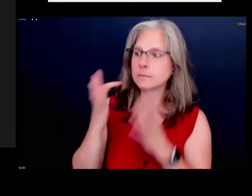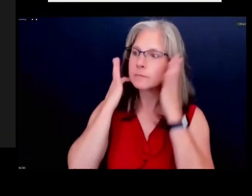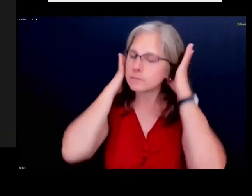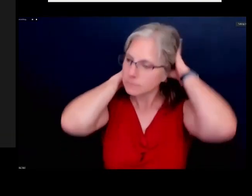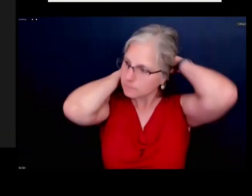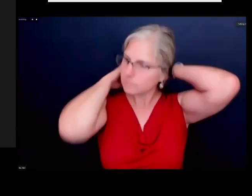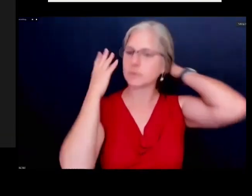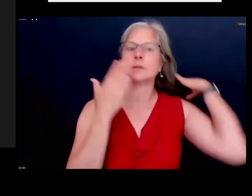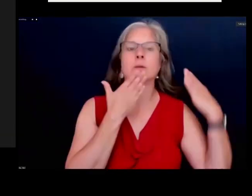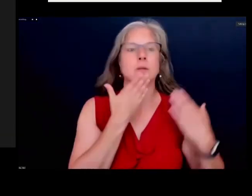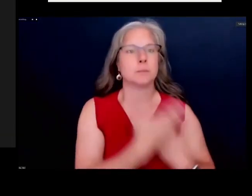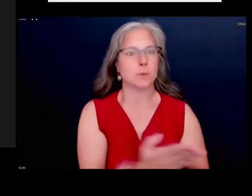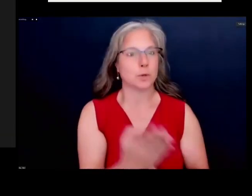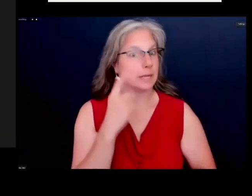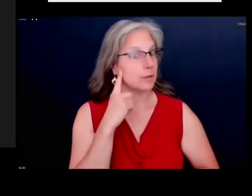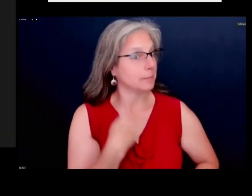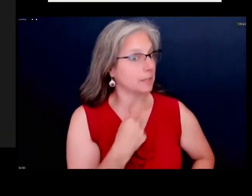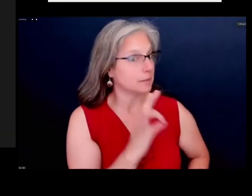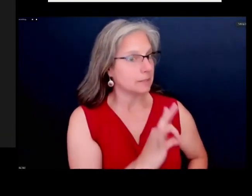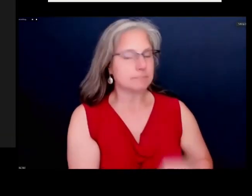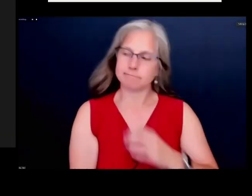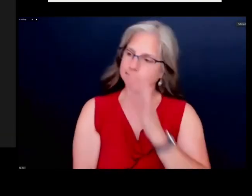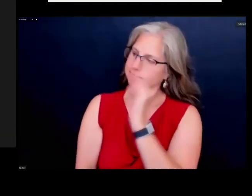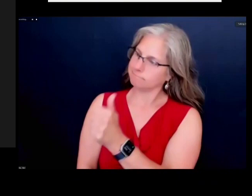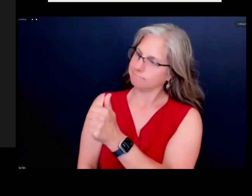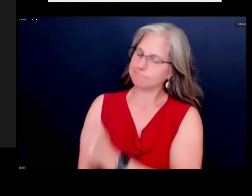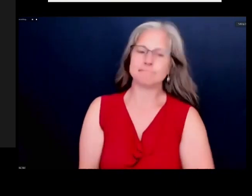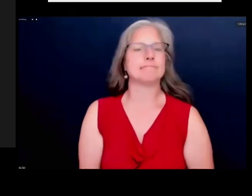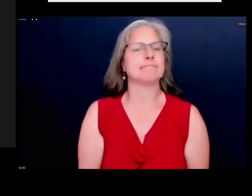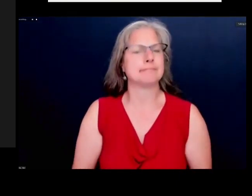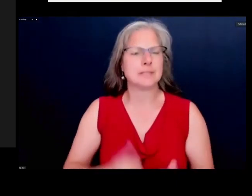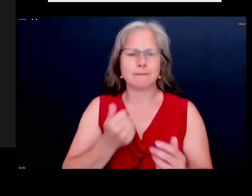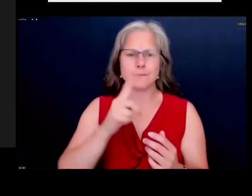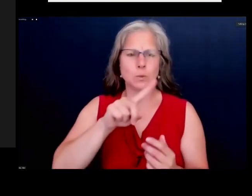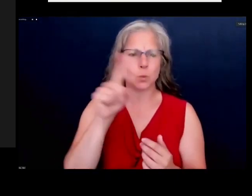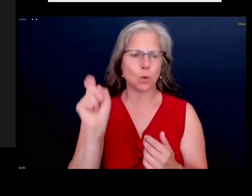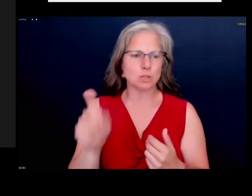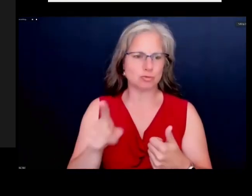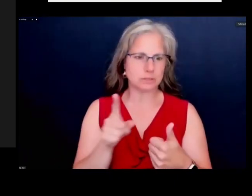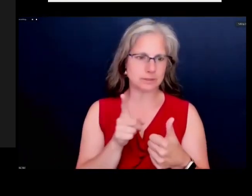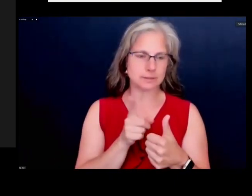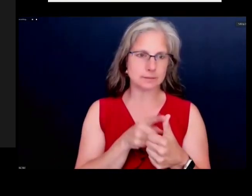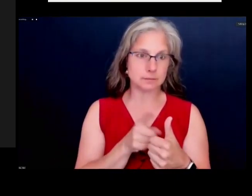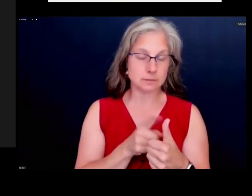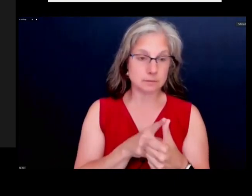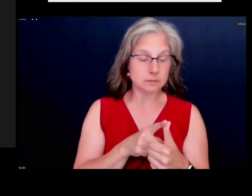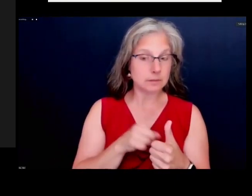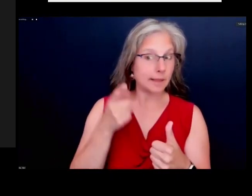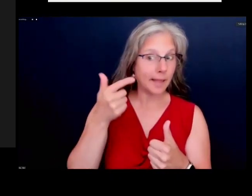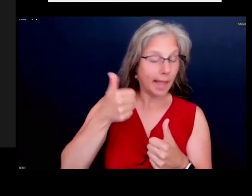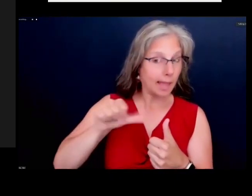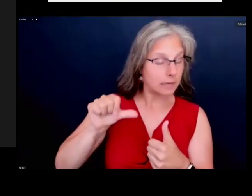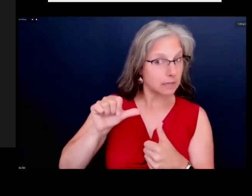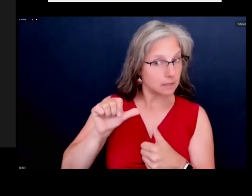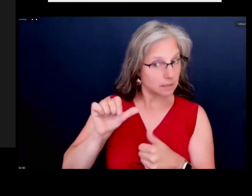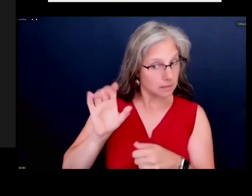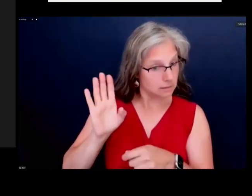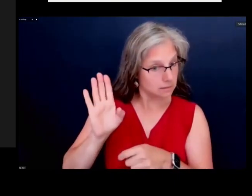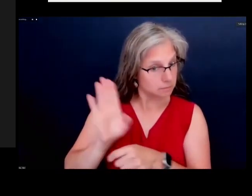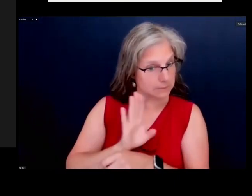Go ahead, Dave. Yeah, good morning. Can you hear me okay? We can hear you. Perfect. Okay. Couple questions. Should any